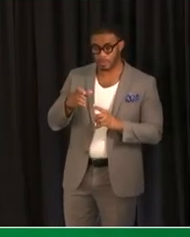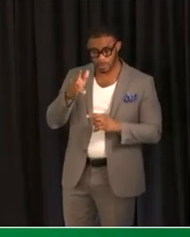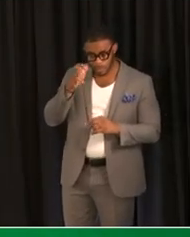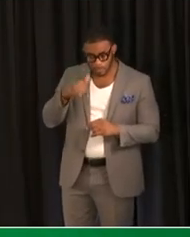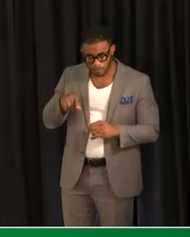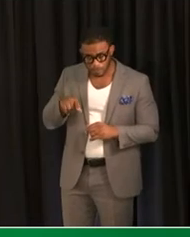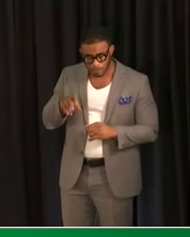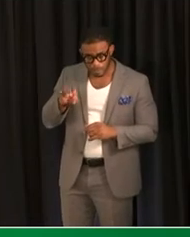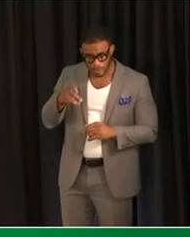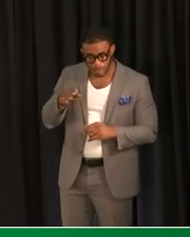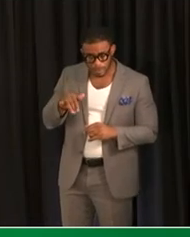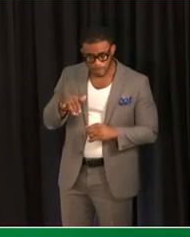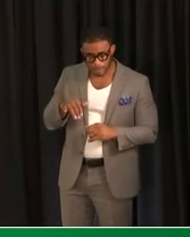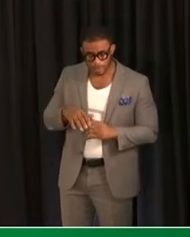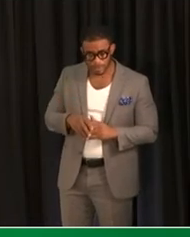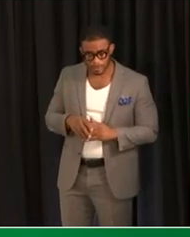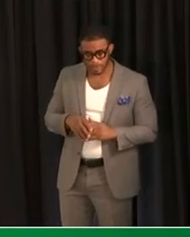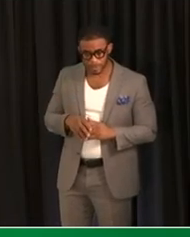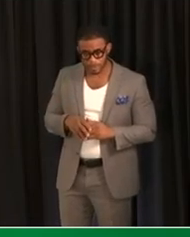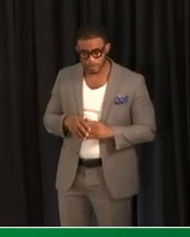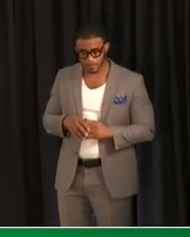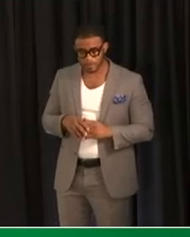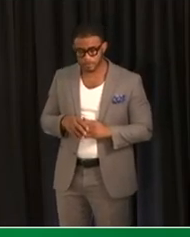Kathy, can you hear us?